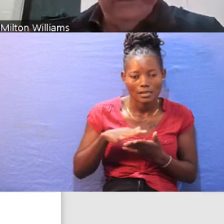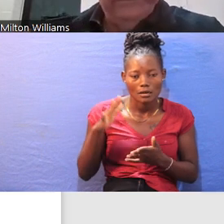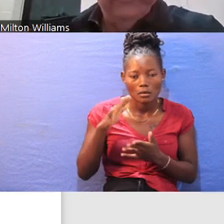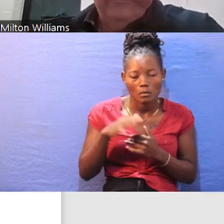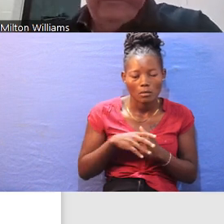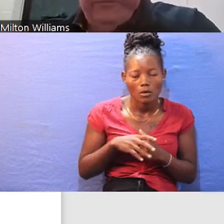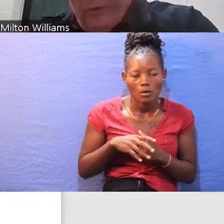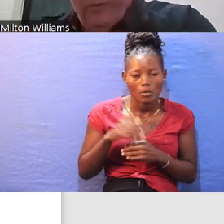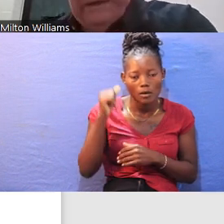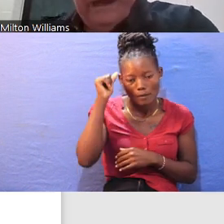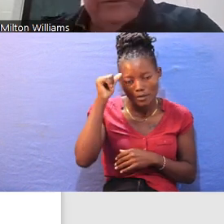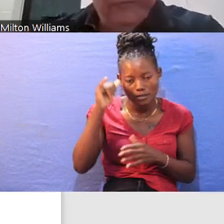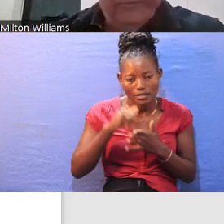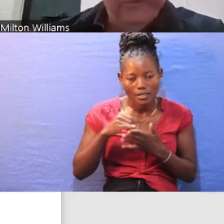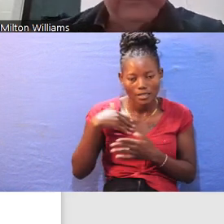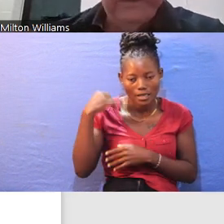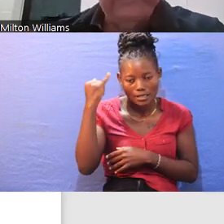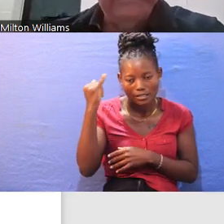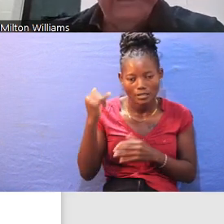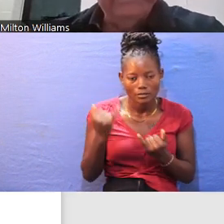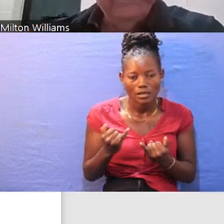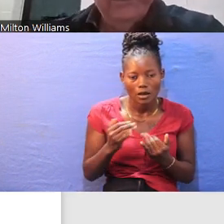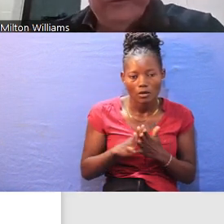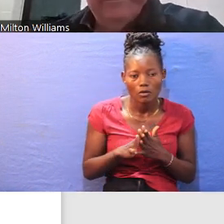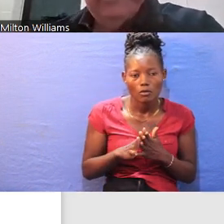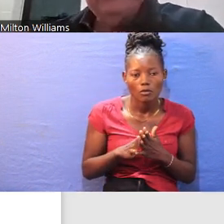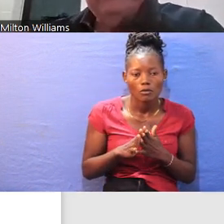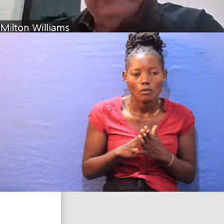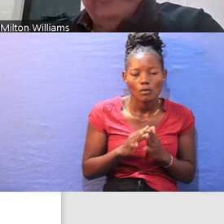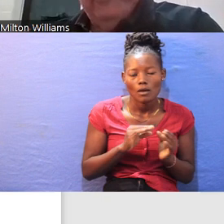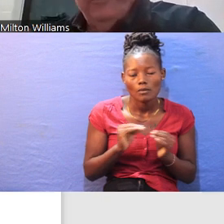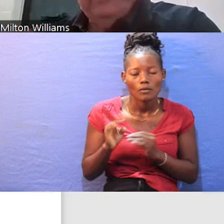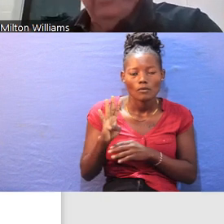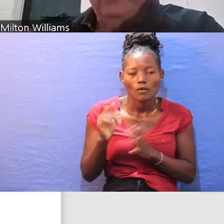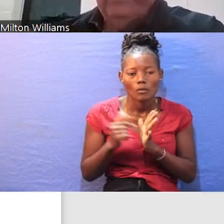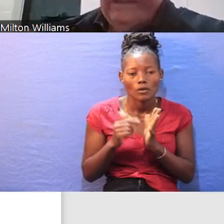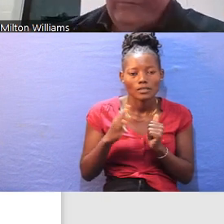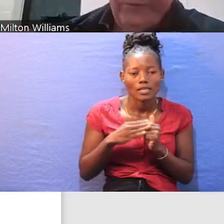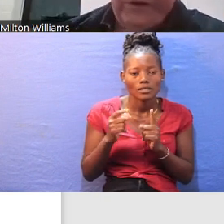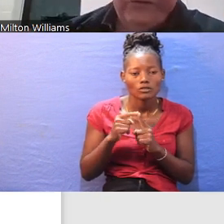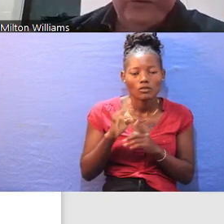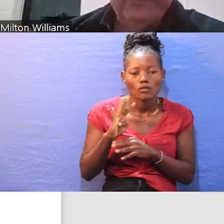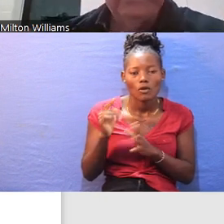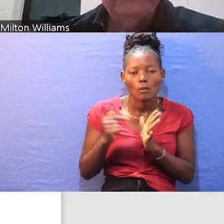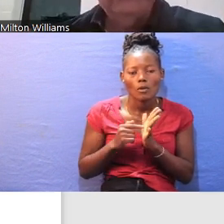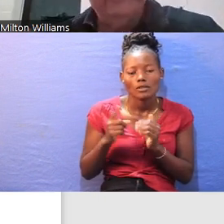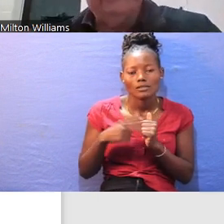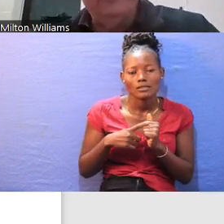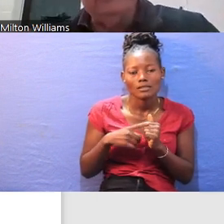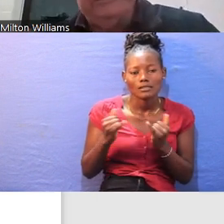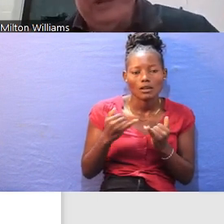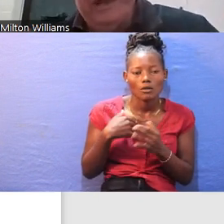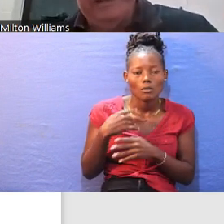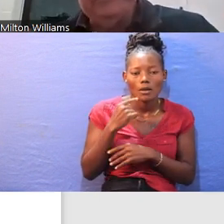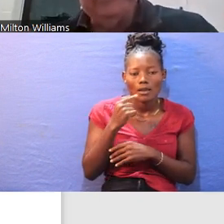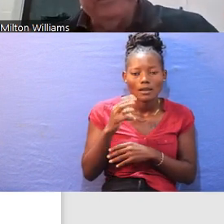my 40 goes from 4.9 to 4.6. My 100 meters went from 12.0 to 11.2. So it